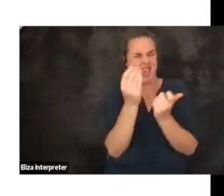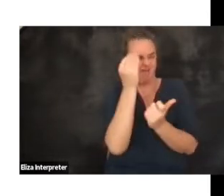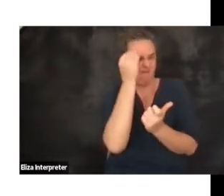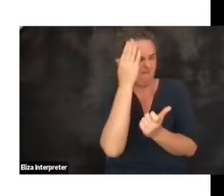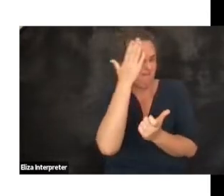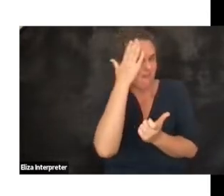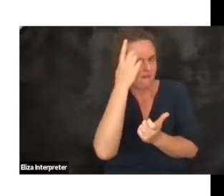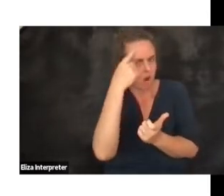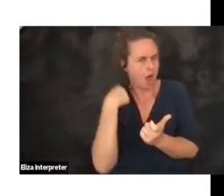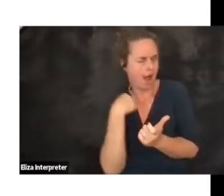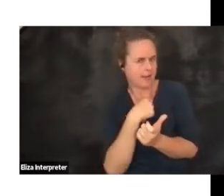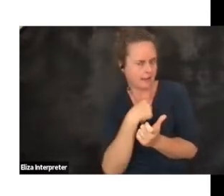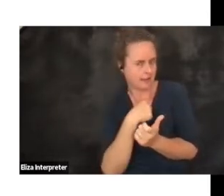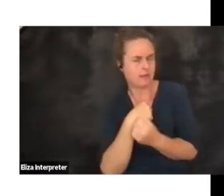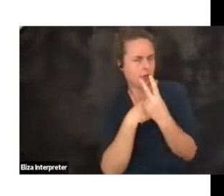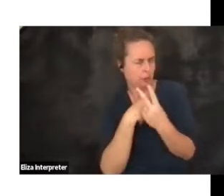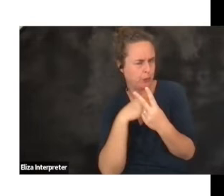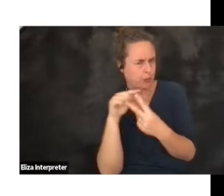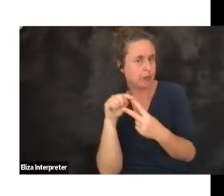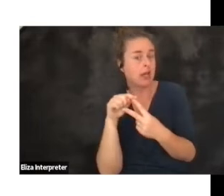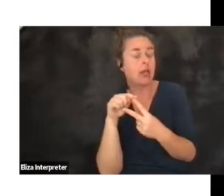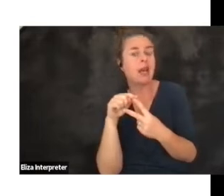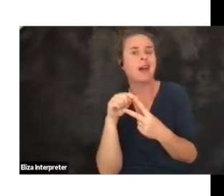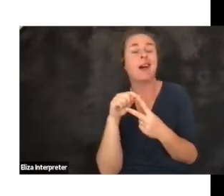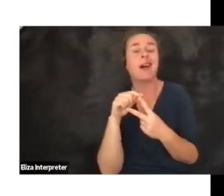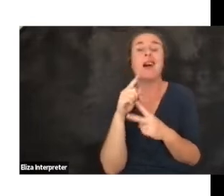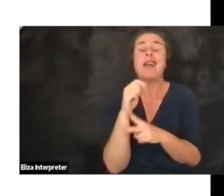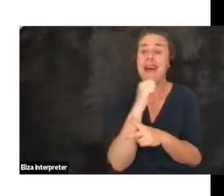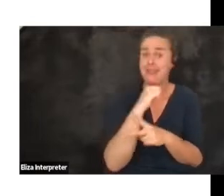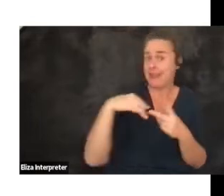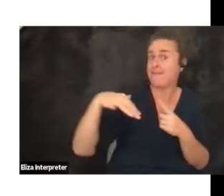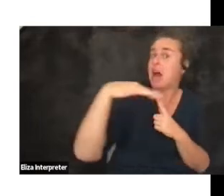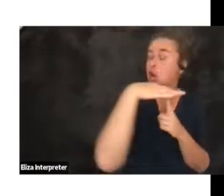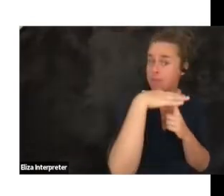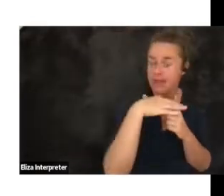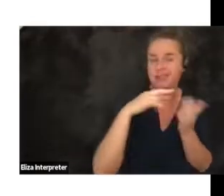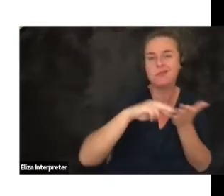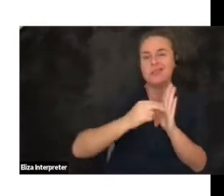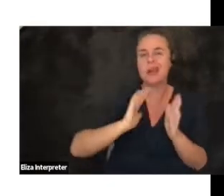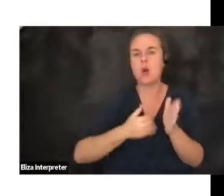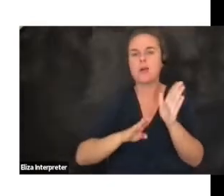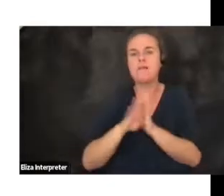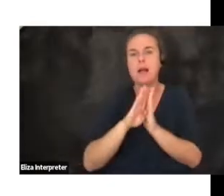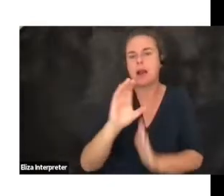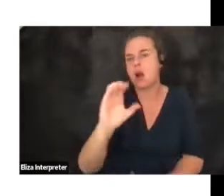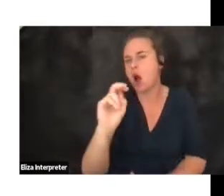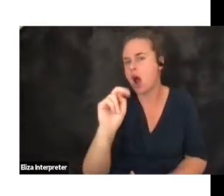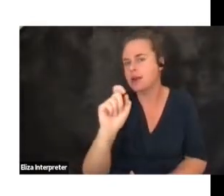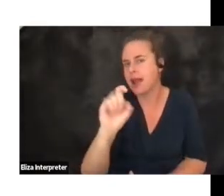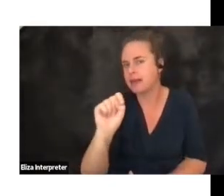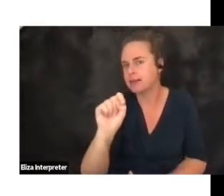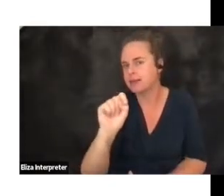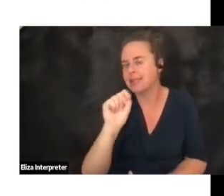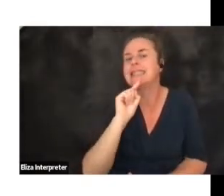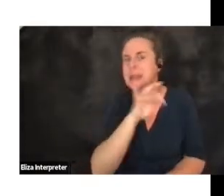The first is that the environment, that's the developmental context, matters to children in